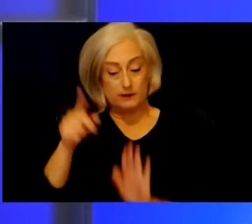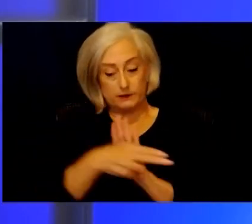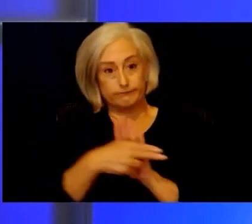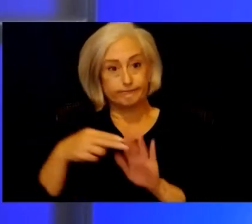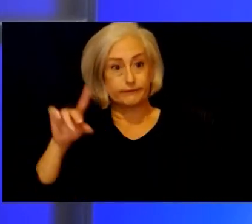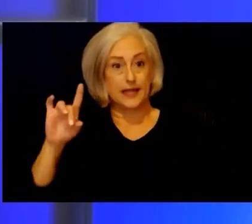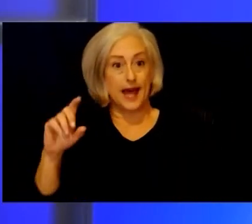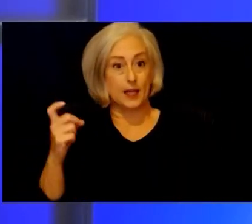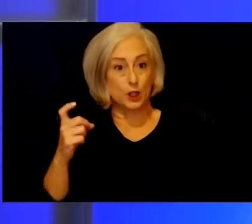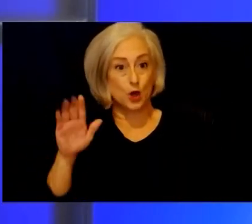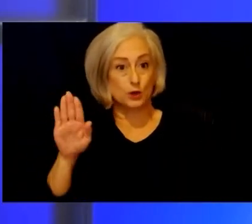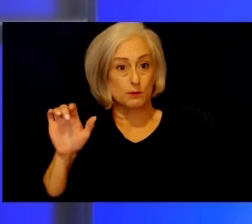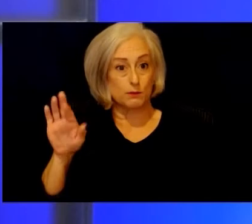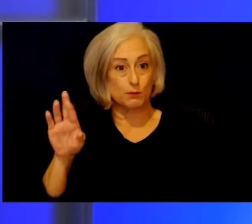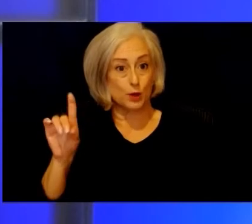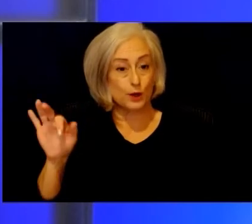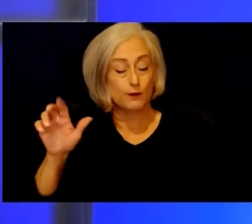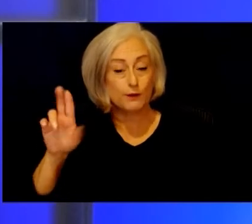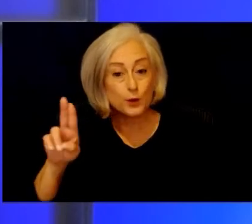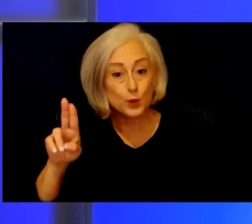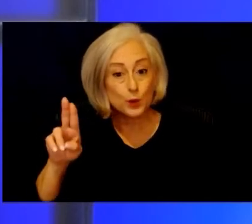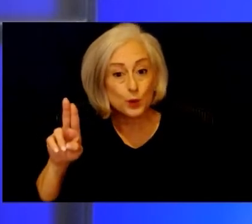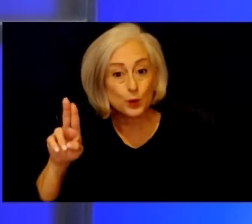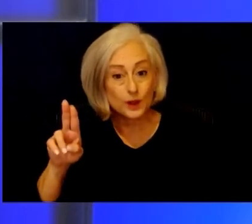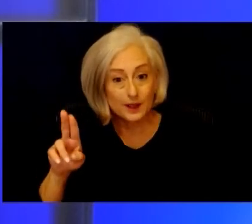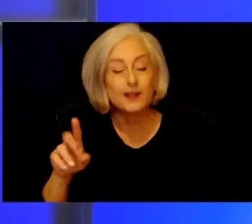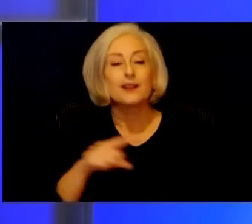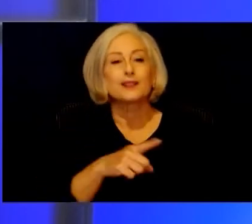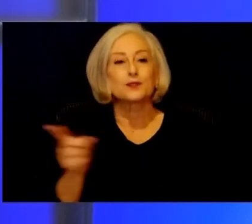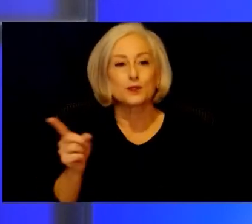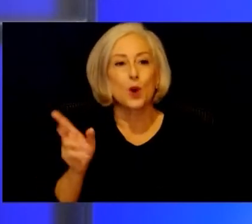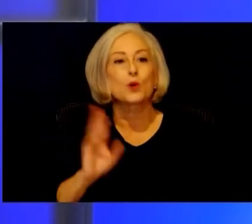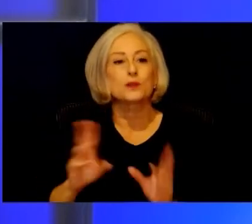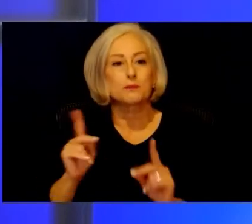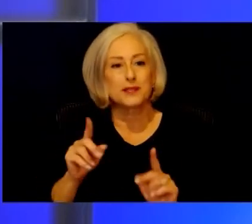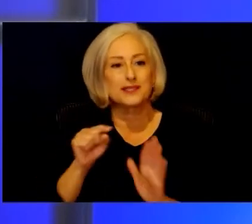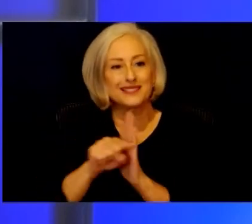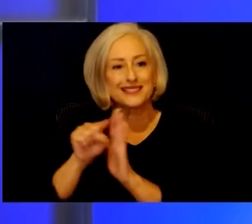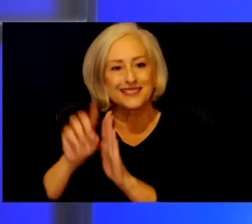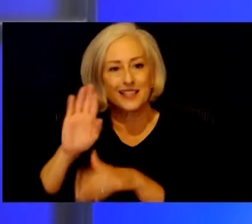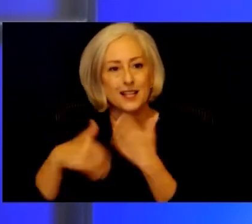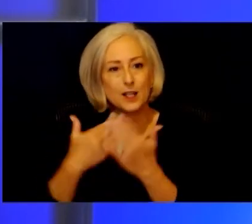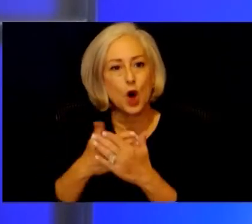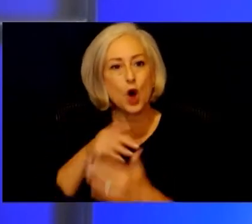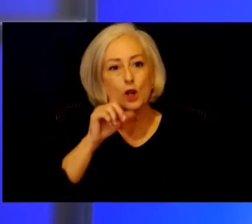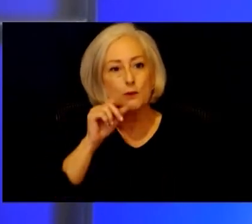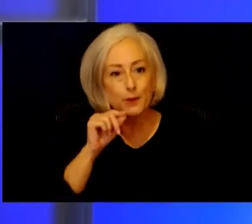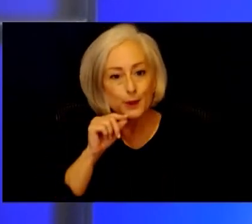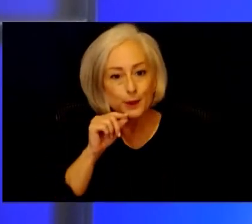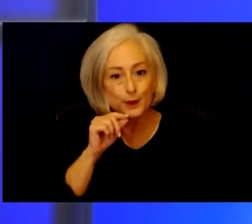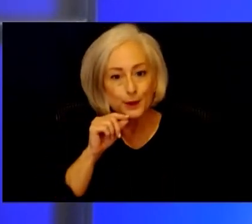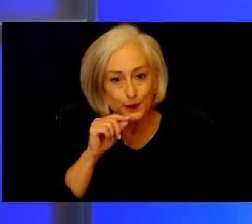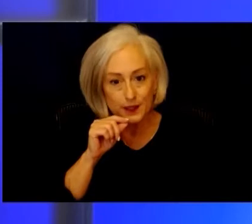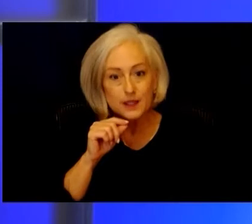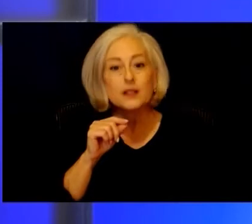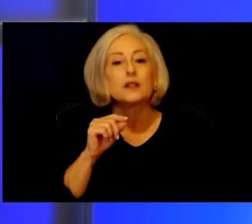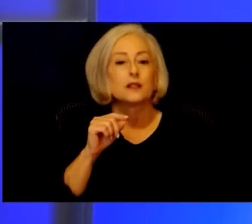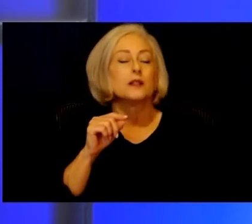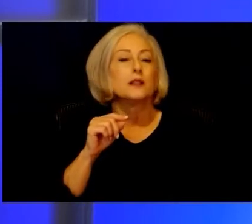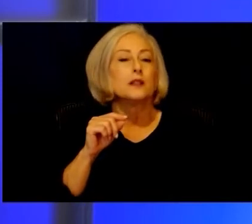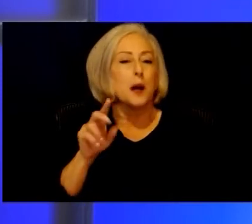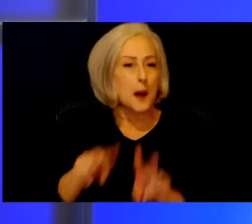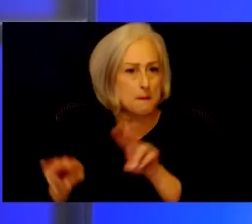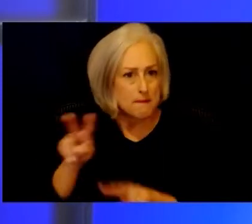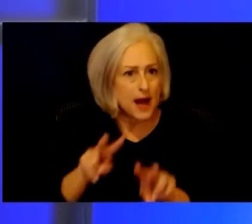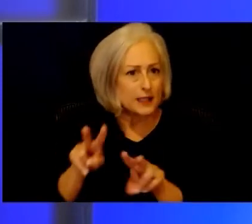those people that are killing all those birds or euthanizing all those chickens, they're monitored very closely by their